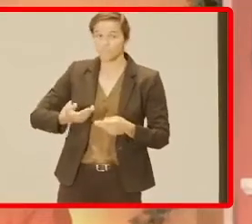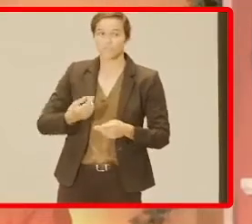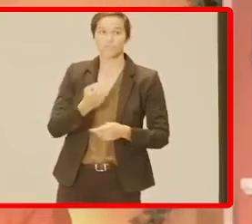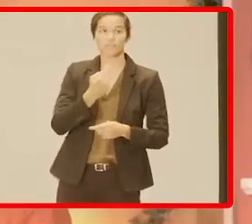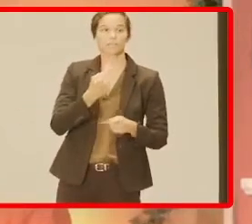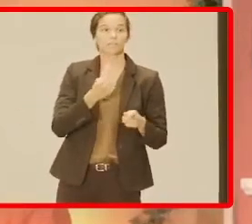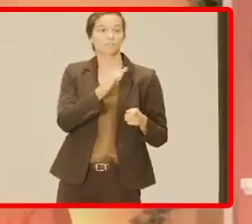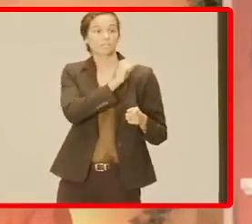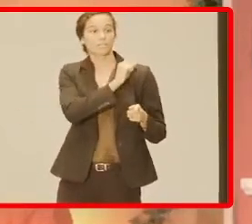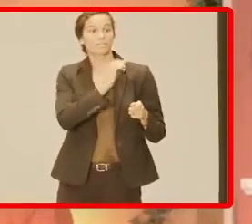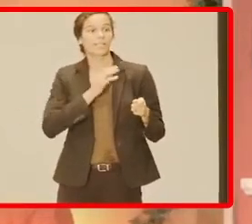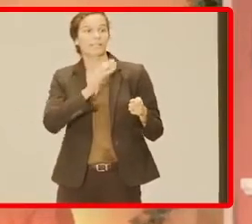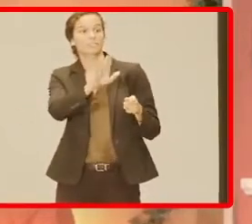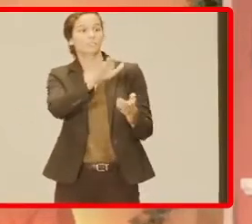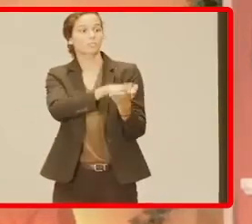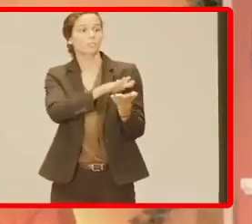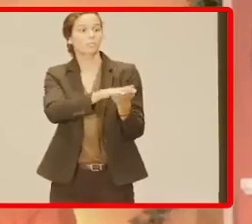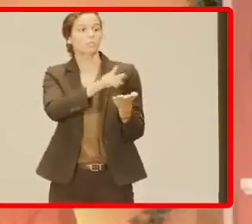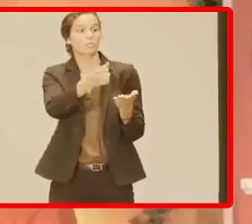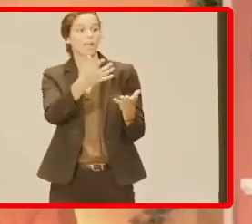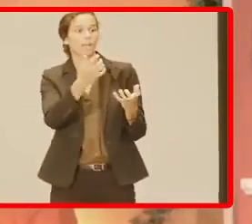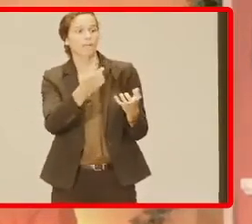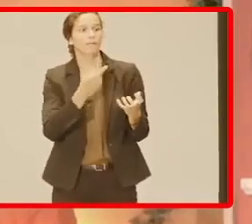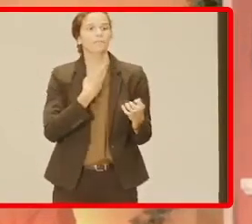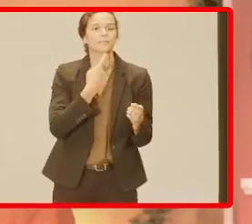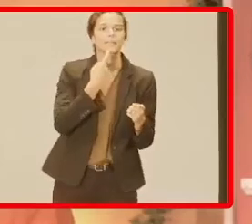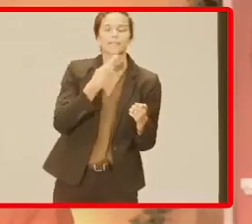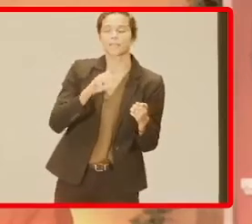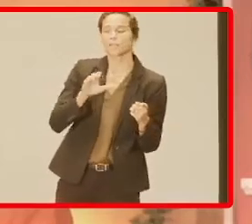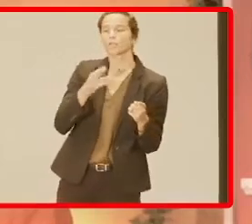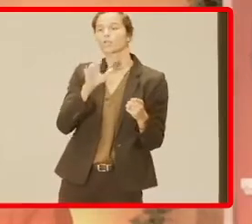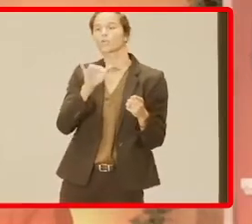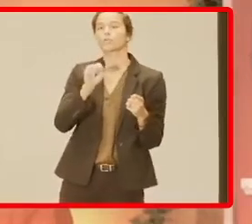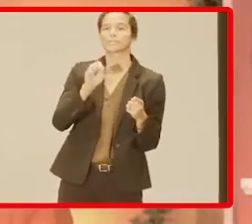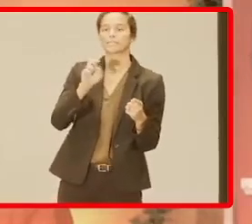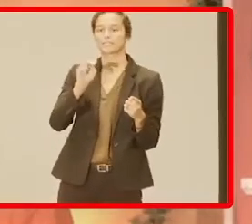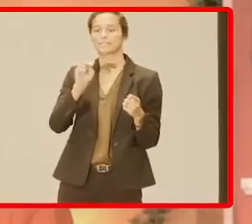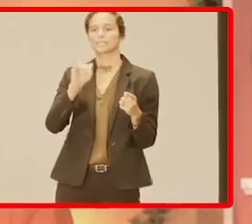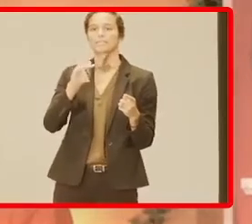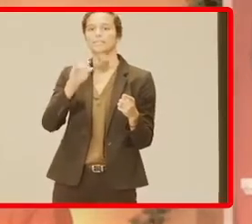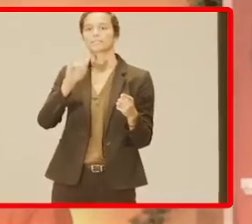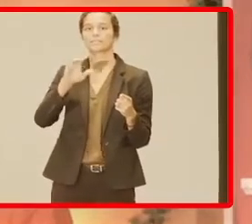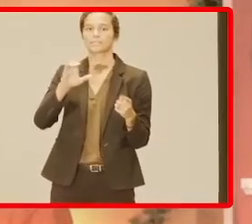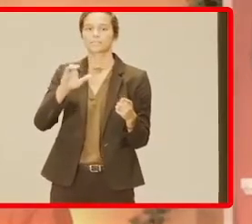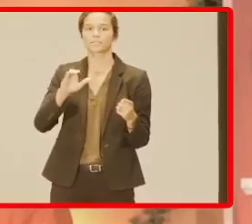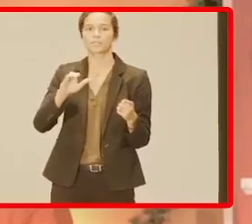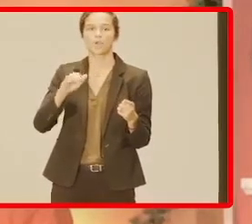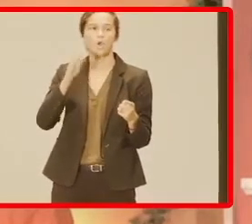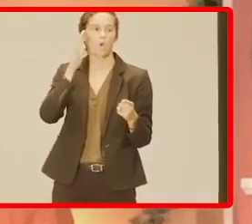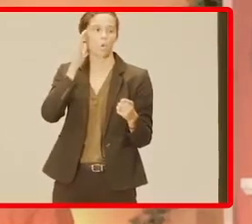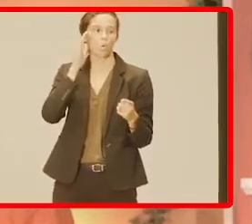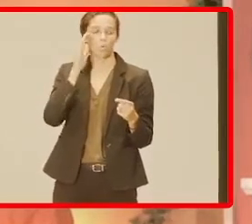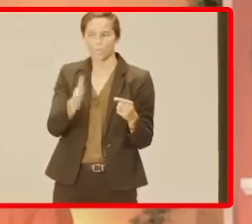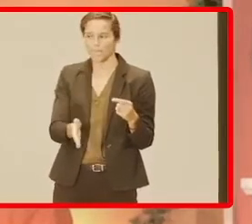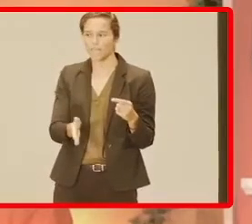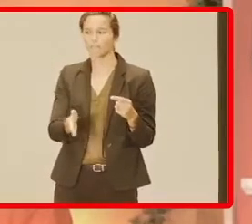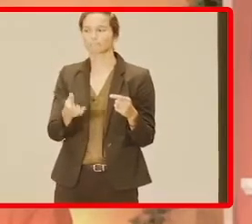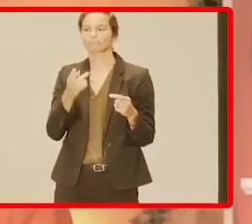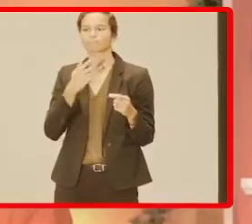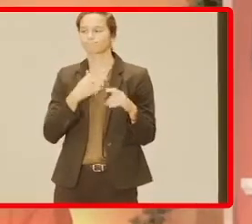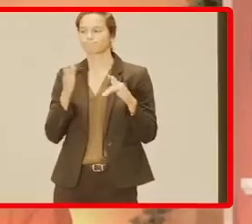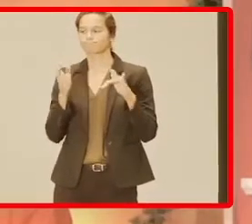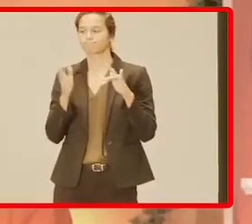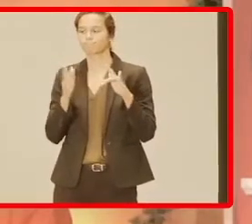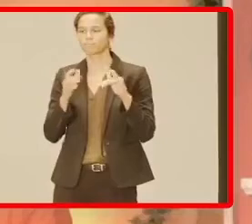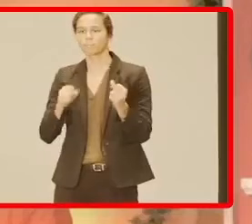staff at school, Chris Nikic is going to bring down the attendance today. I didn't want people to